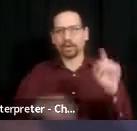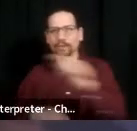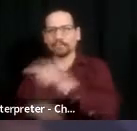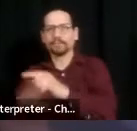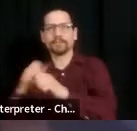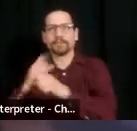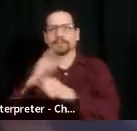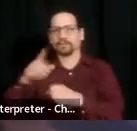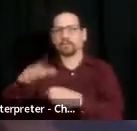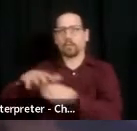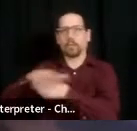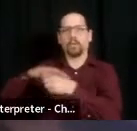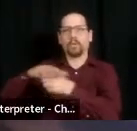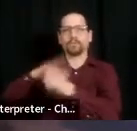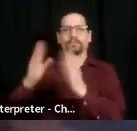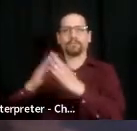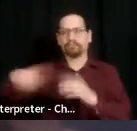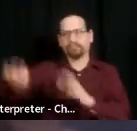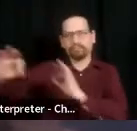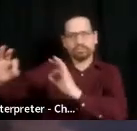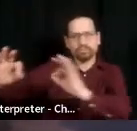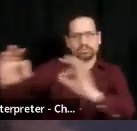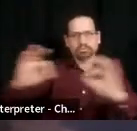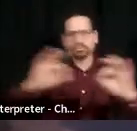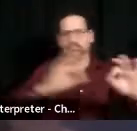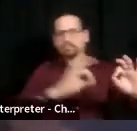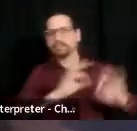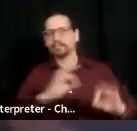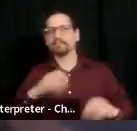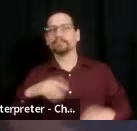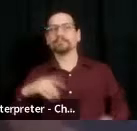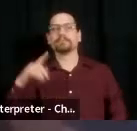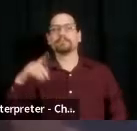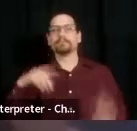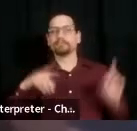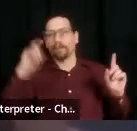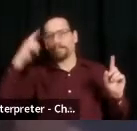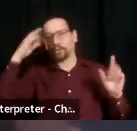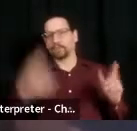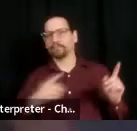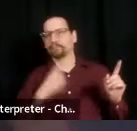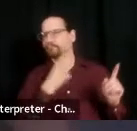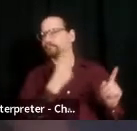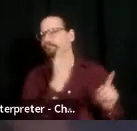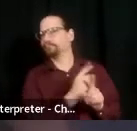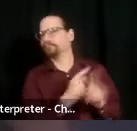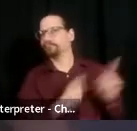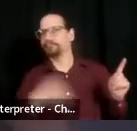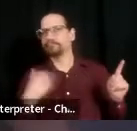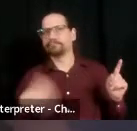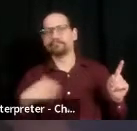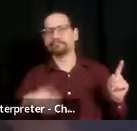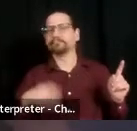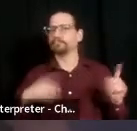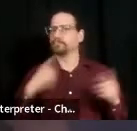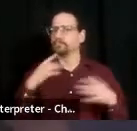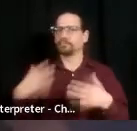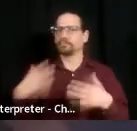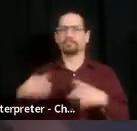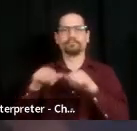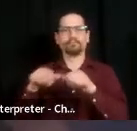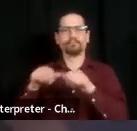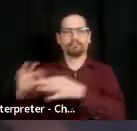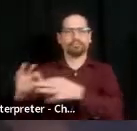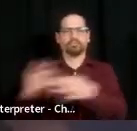communicate with our residents of the state of Rhode Island. As the governor said, I want to say thank you. Thank